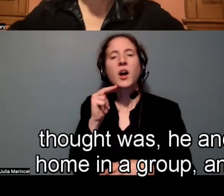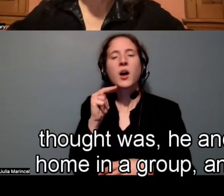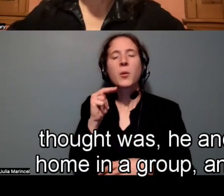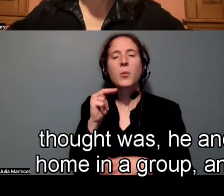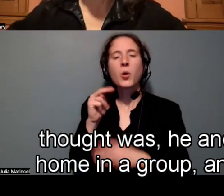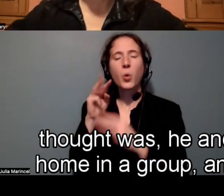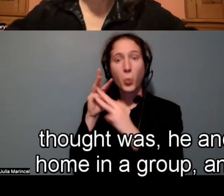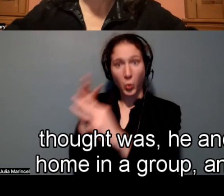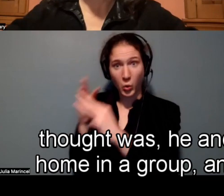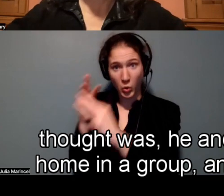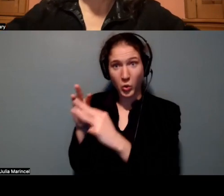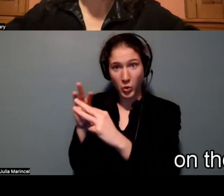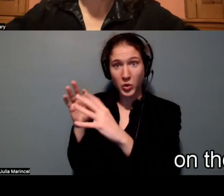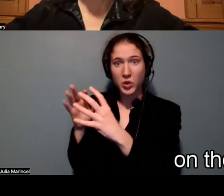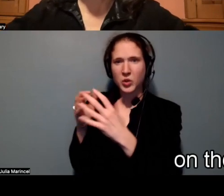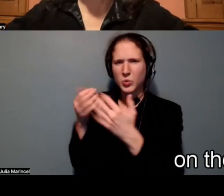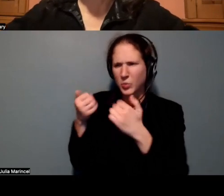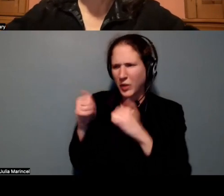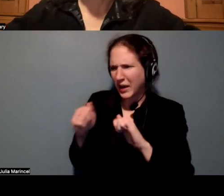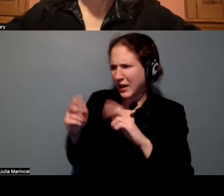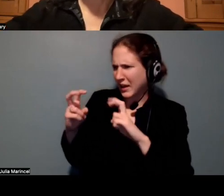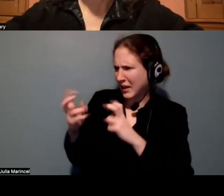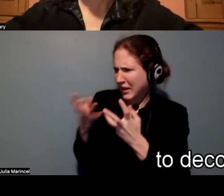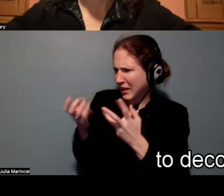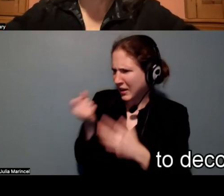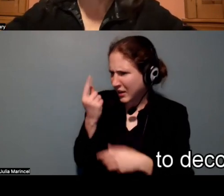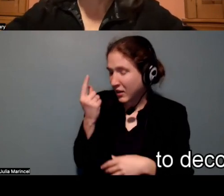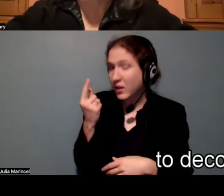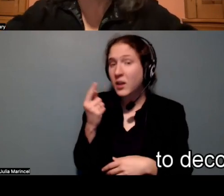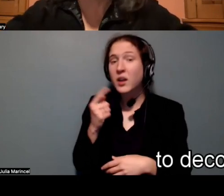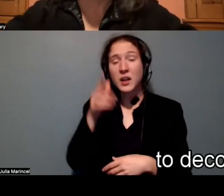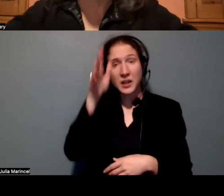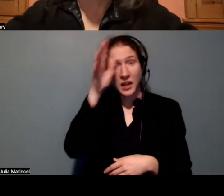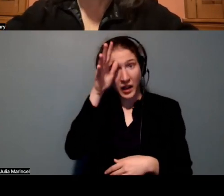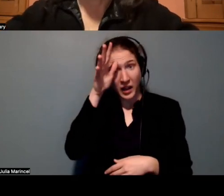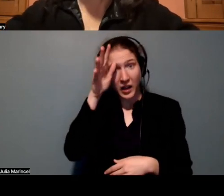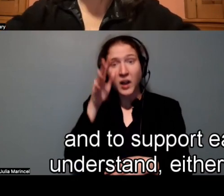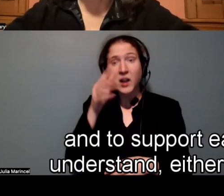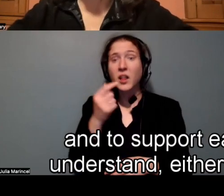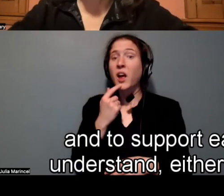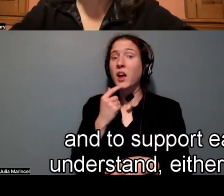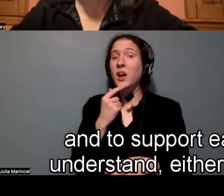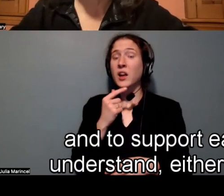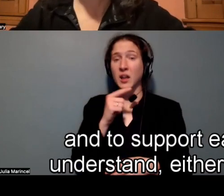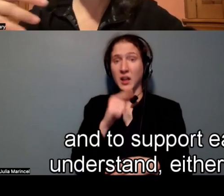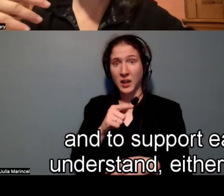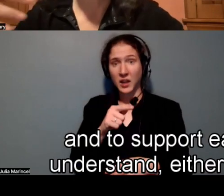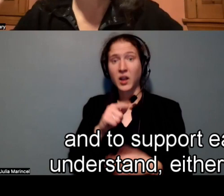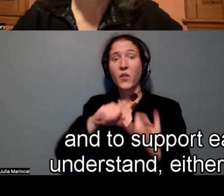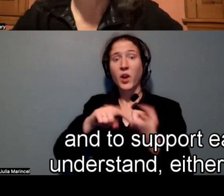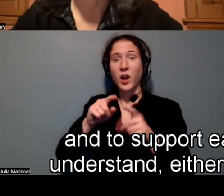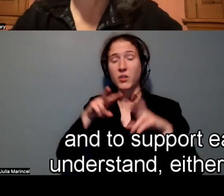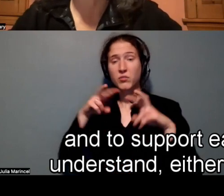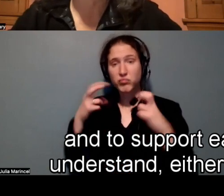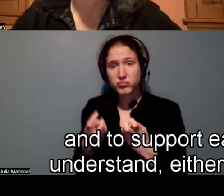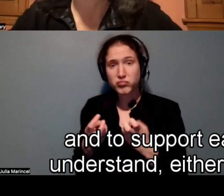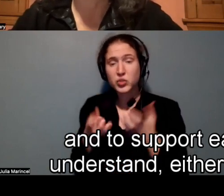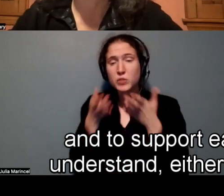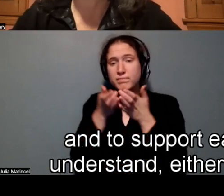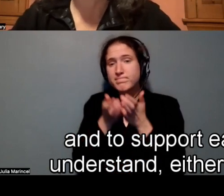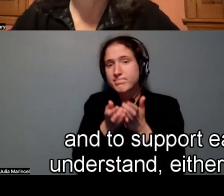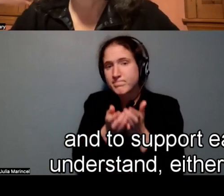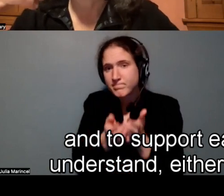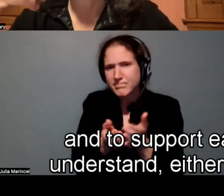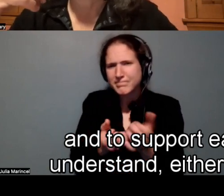in a group and they had the time on the ship to decompress and to support each other and to